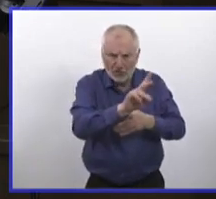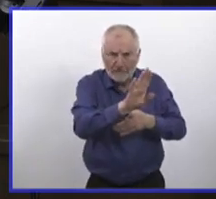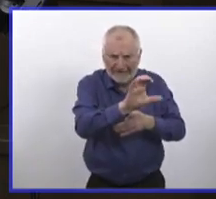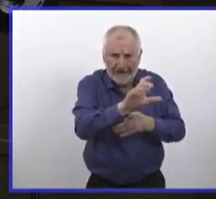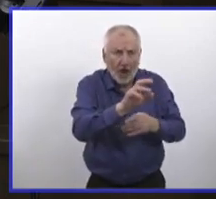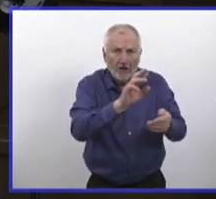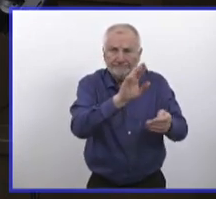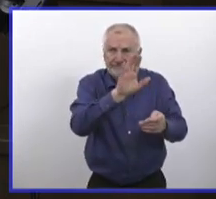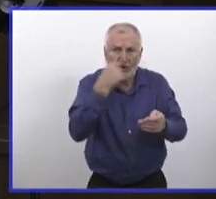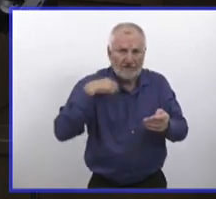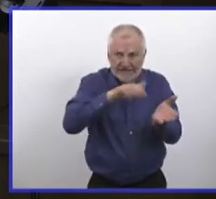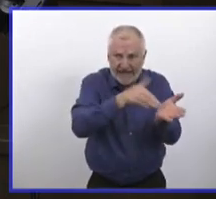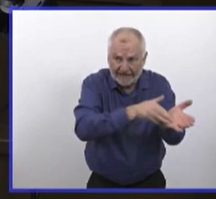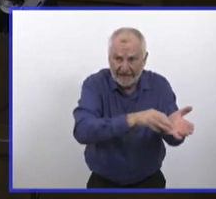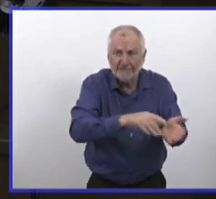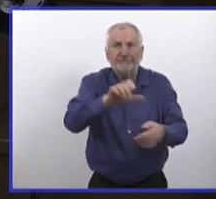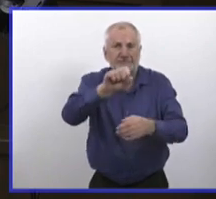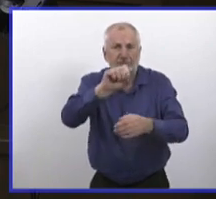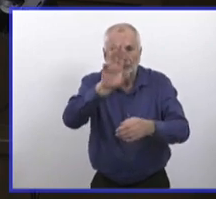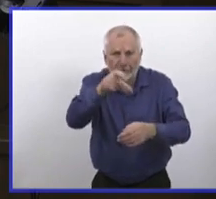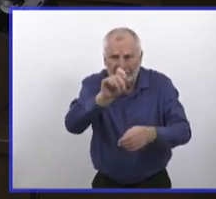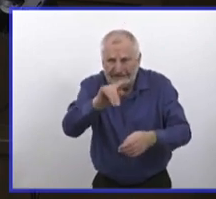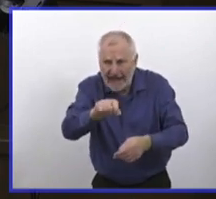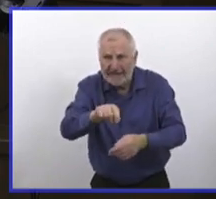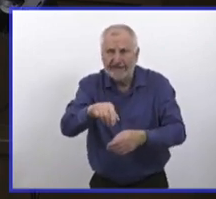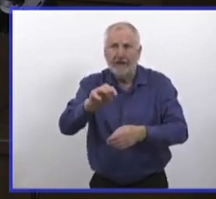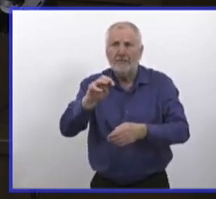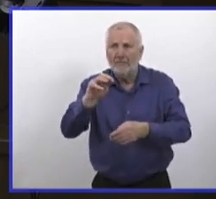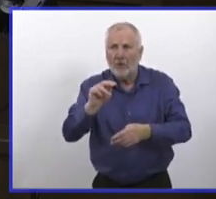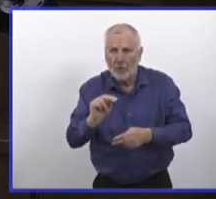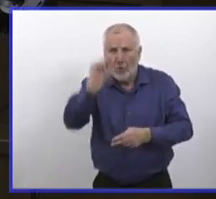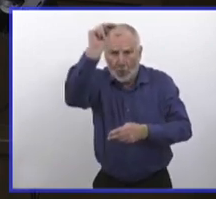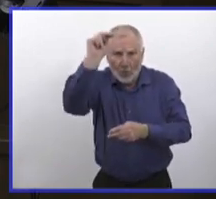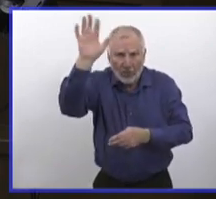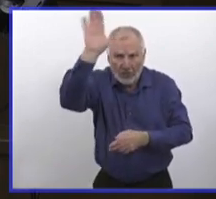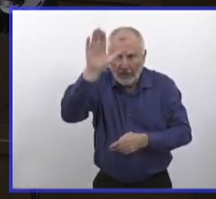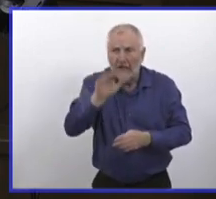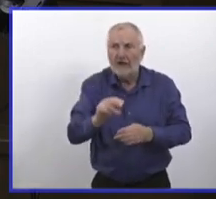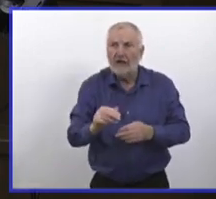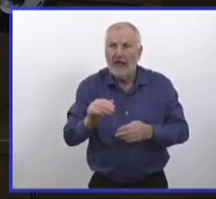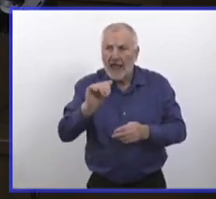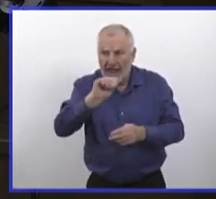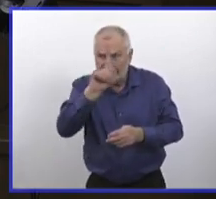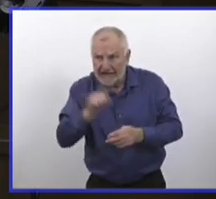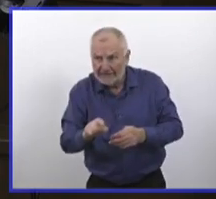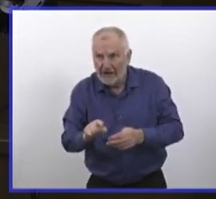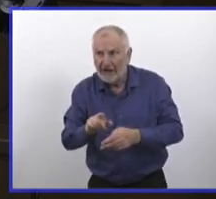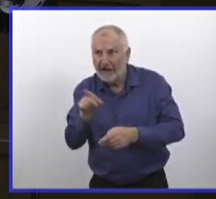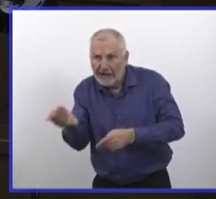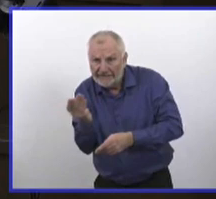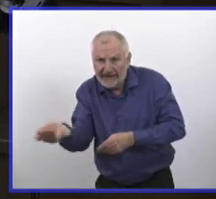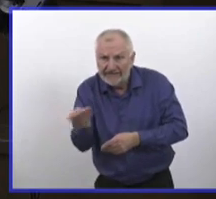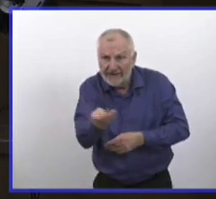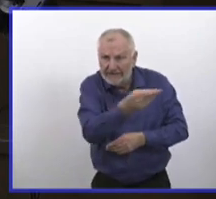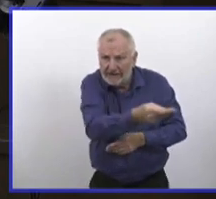avoiding either wastage or severe shortages? So I can feel that. The